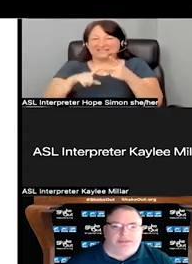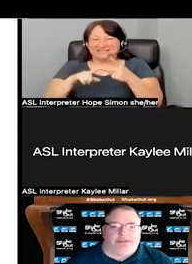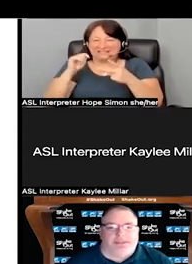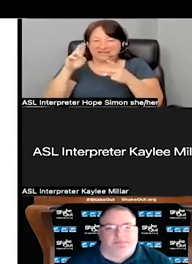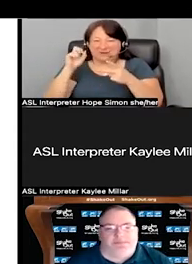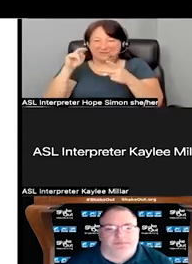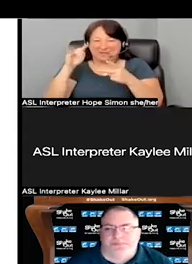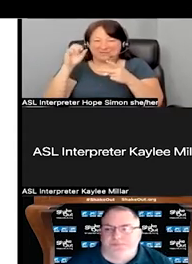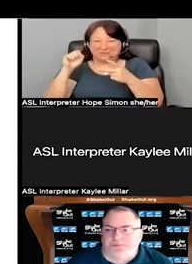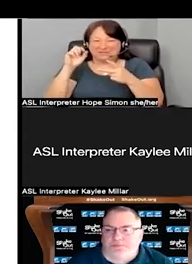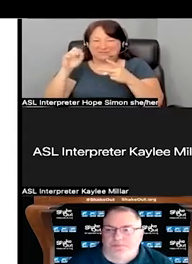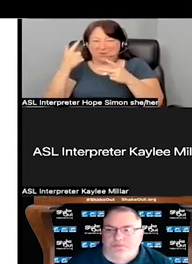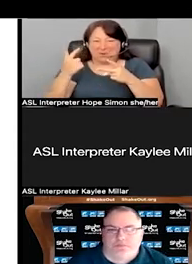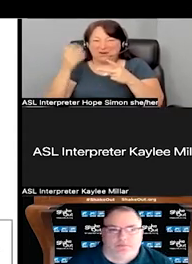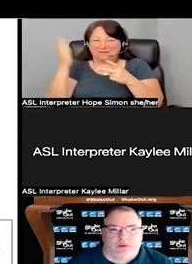terremotos.org/siete pasos.